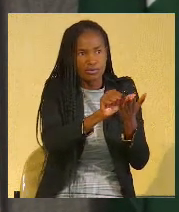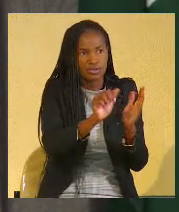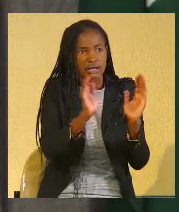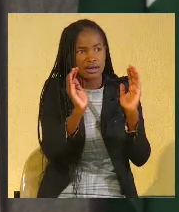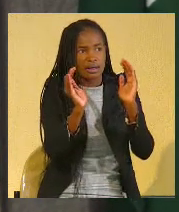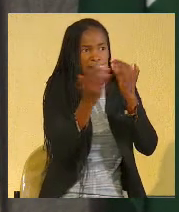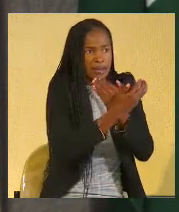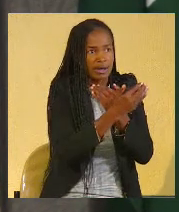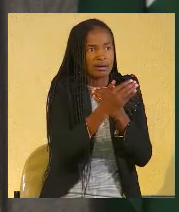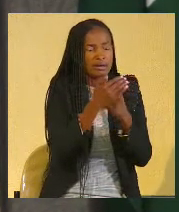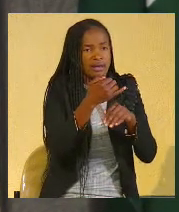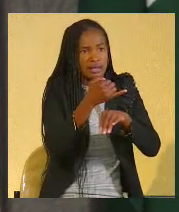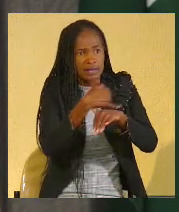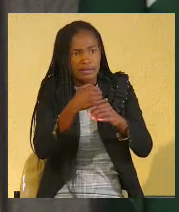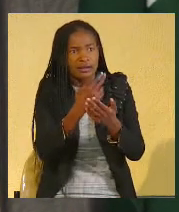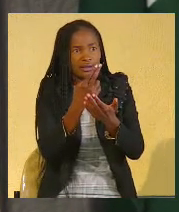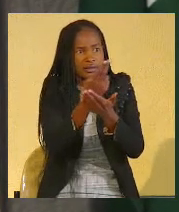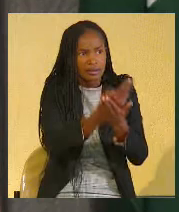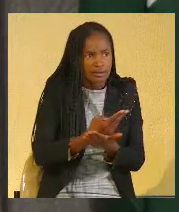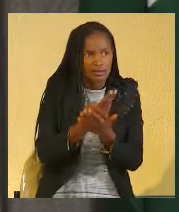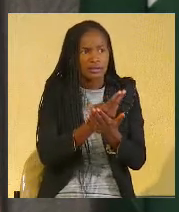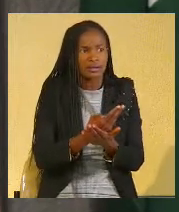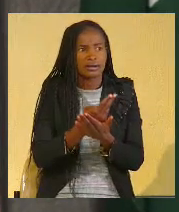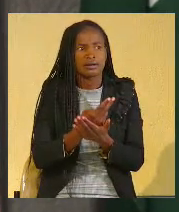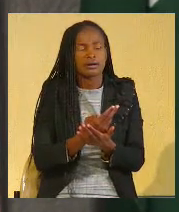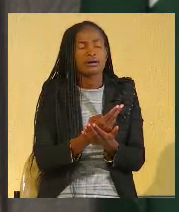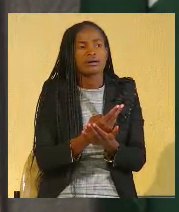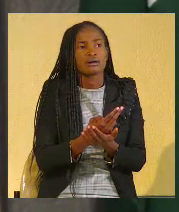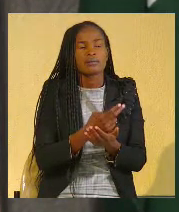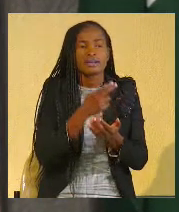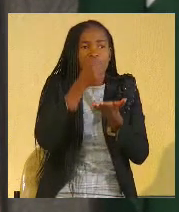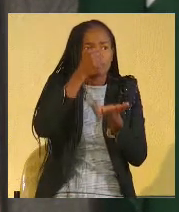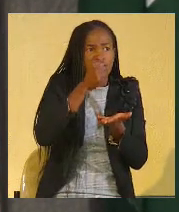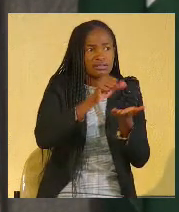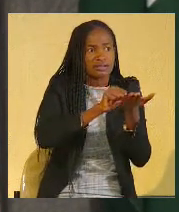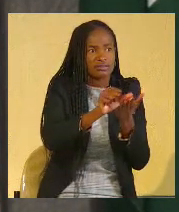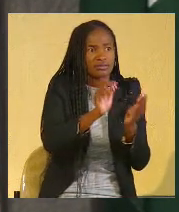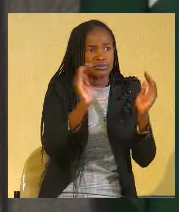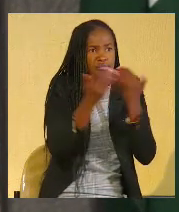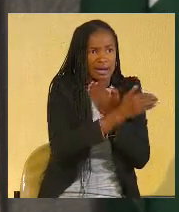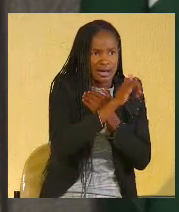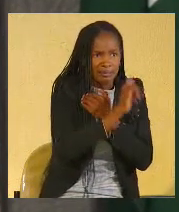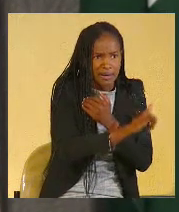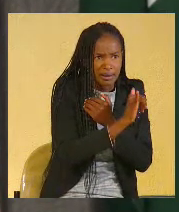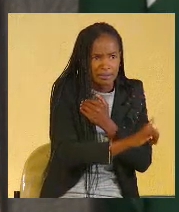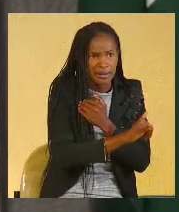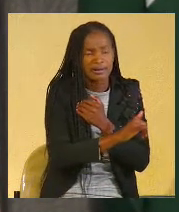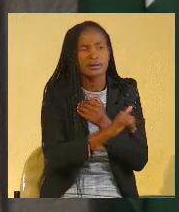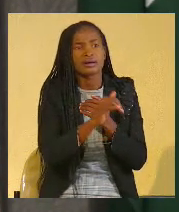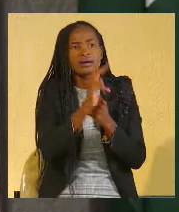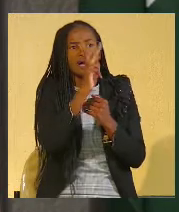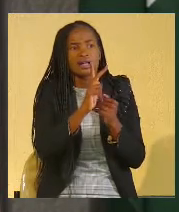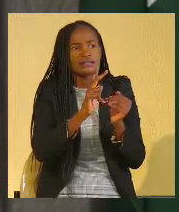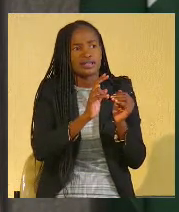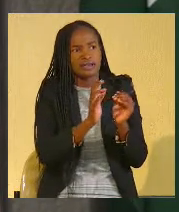know, the whole budget, it caters for many other things. It caters for the quarantine, it caters for the isolations,